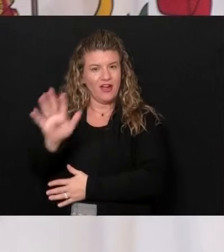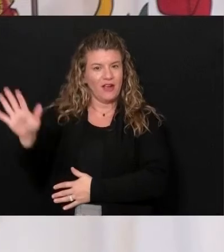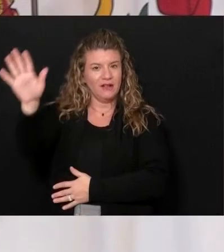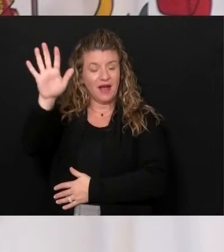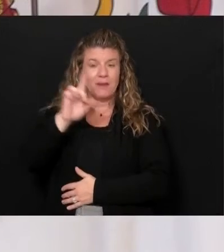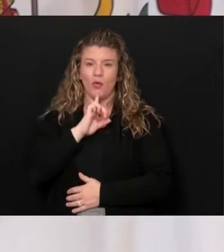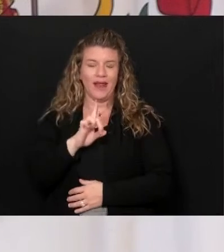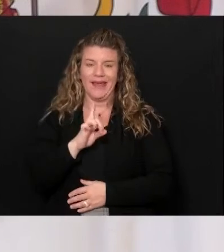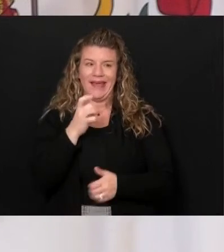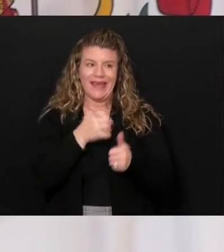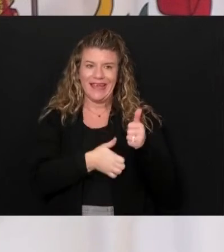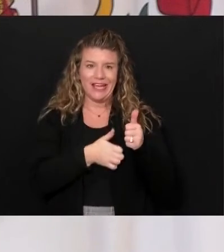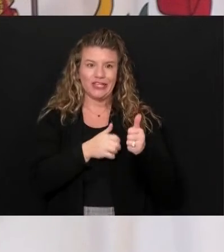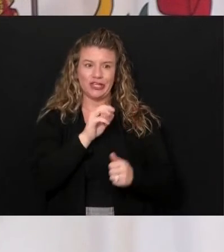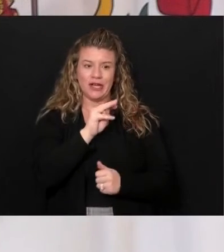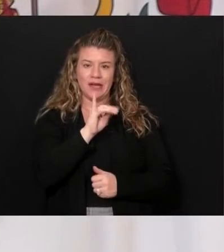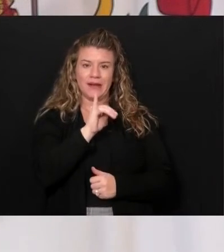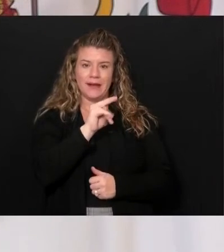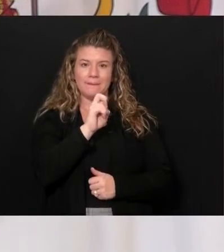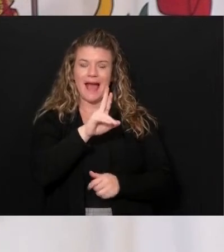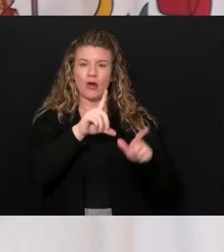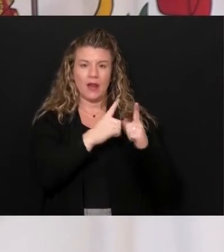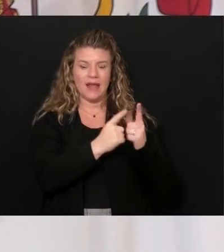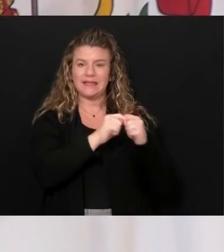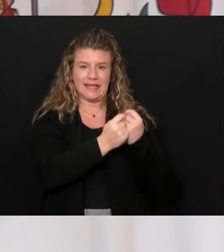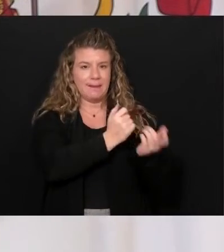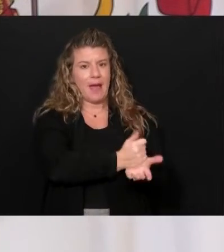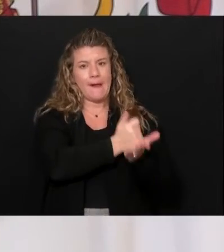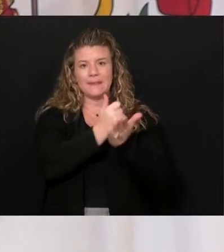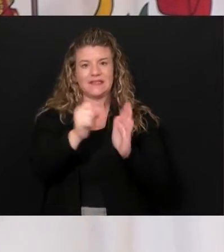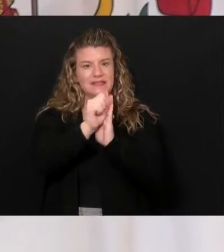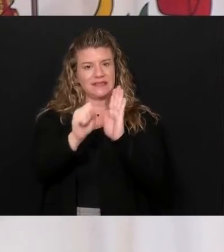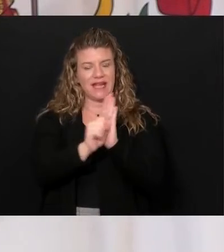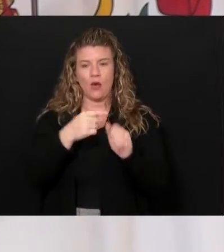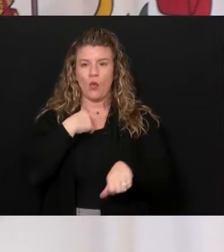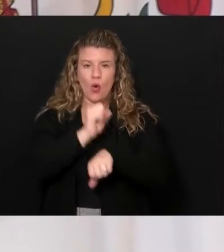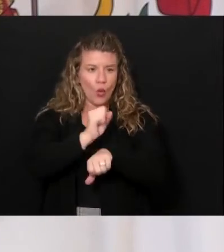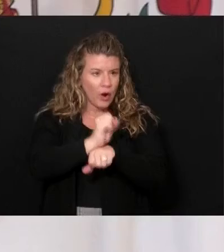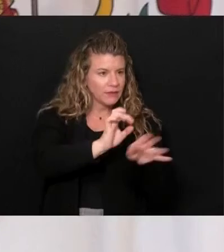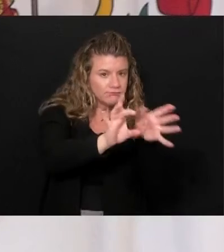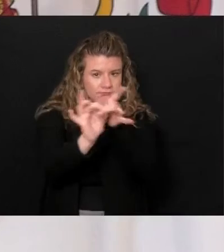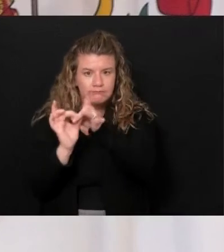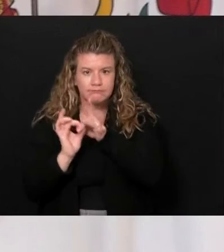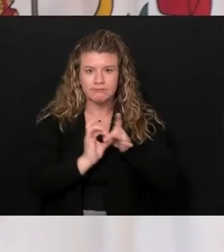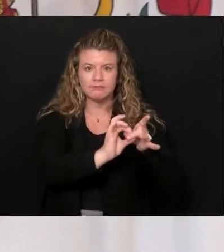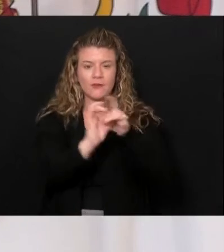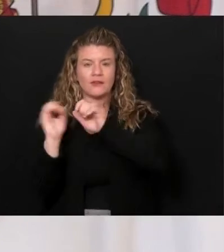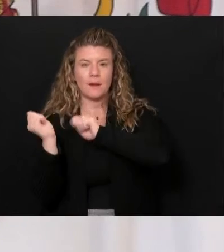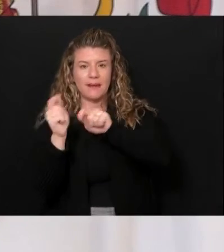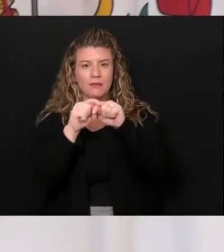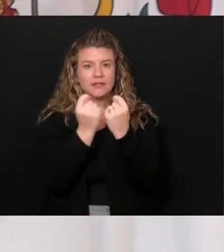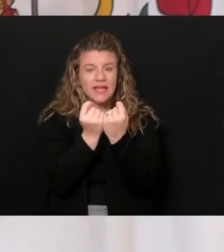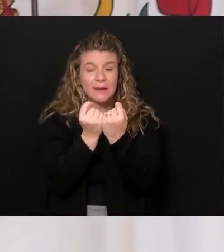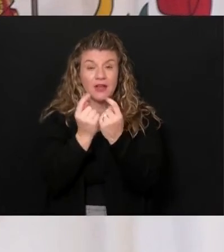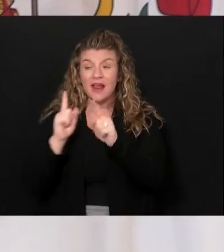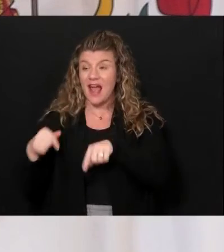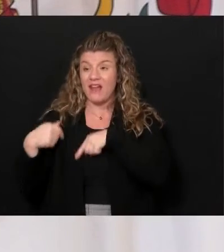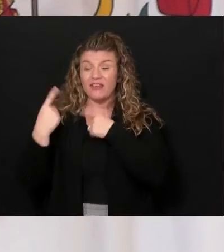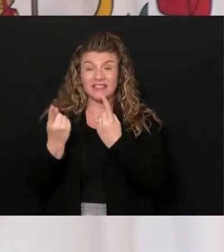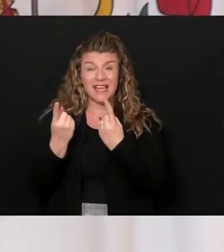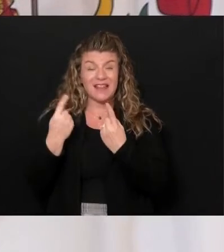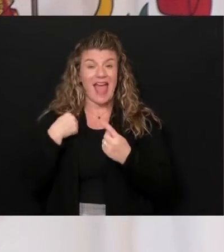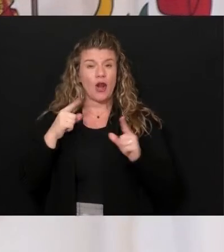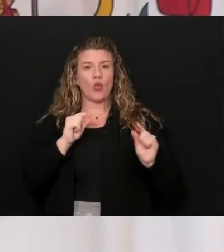minor league teams, and we're working them in every aspect with the Major League Baseball people. And ever since it was rumored